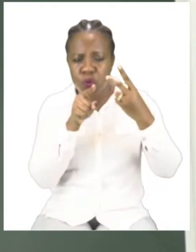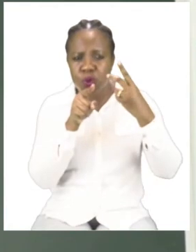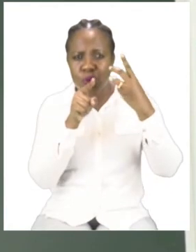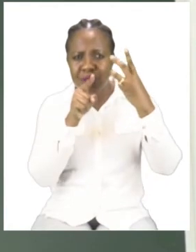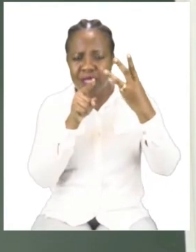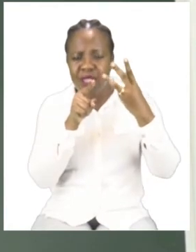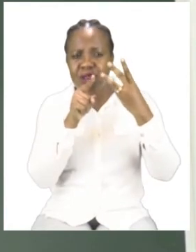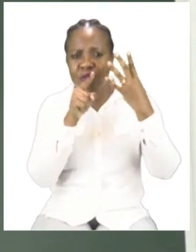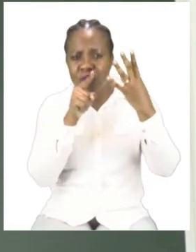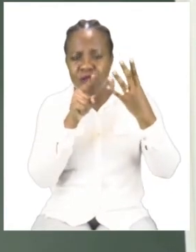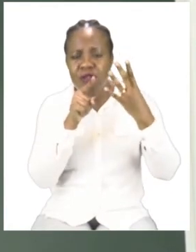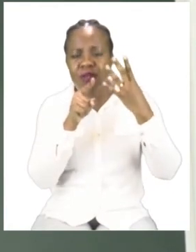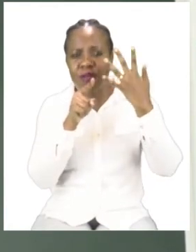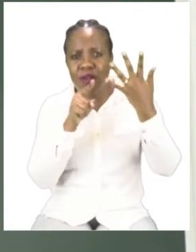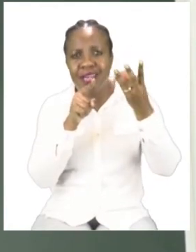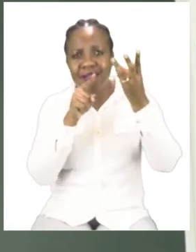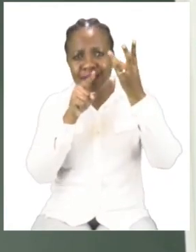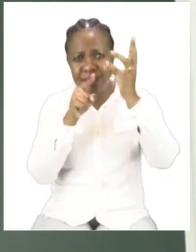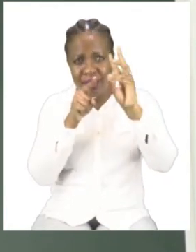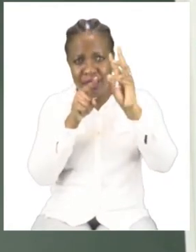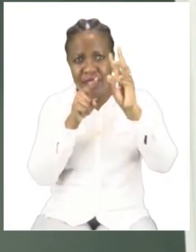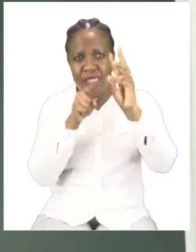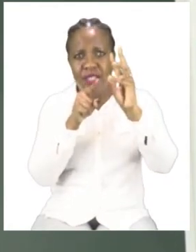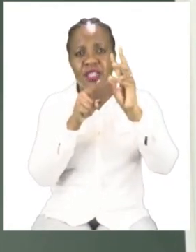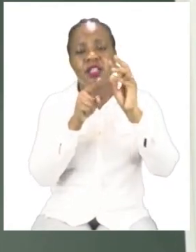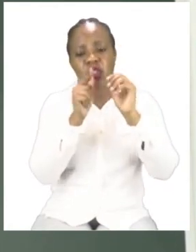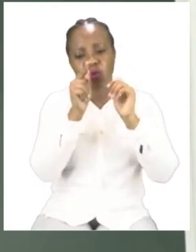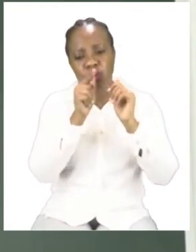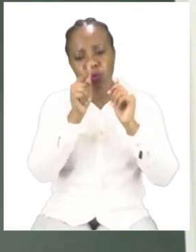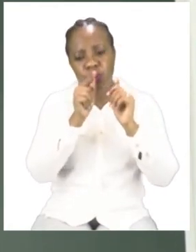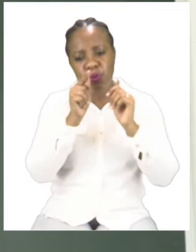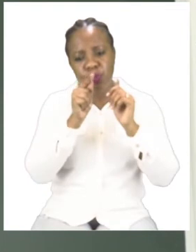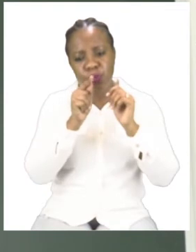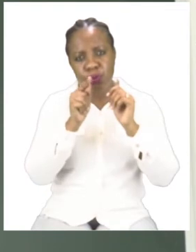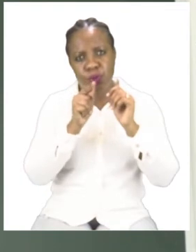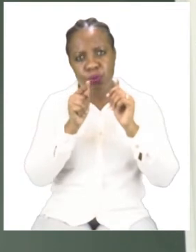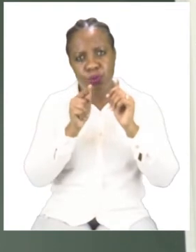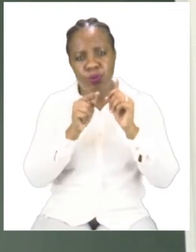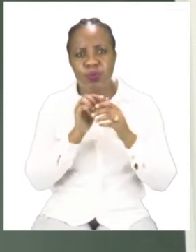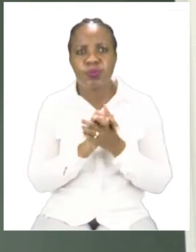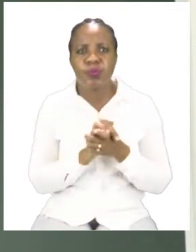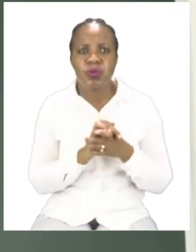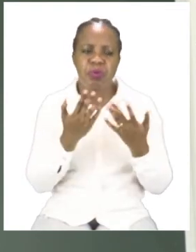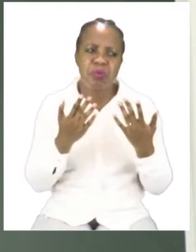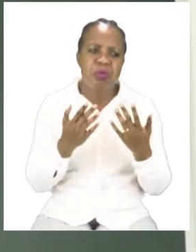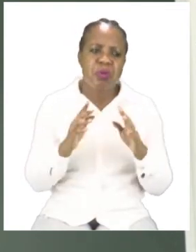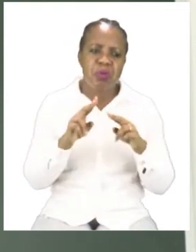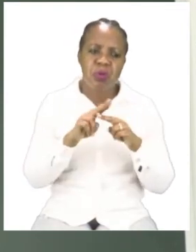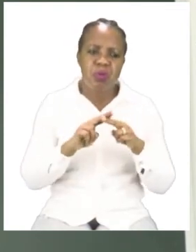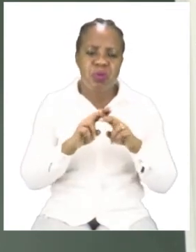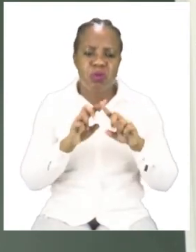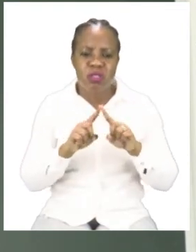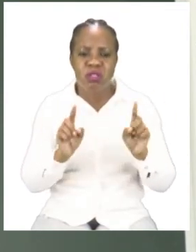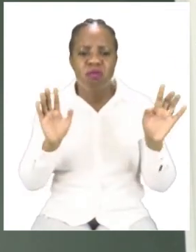count 1, 2, 3, 4, 5, 6. Now you can use a different color